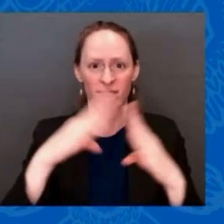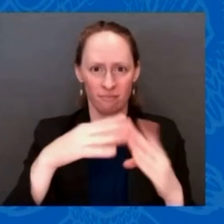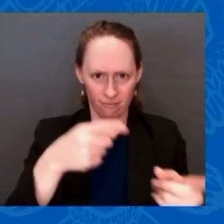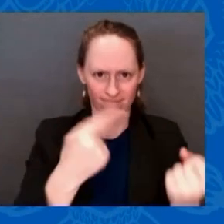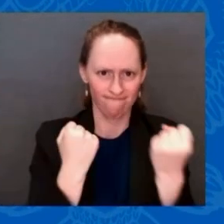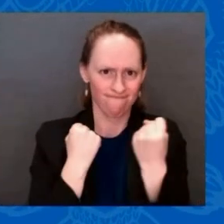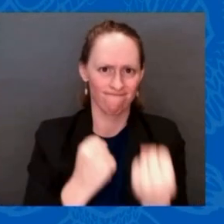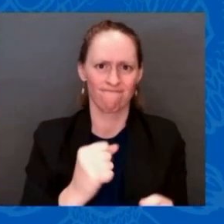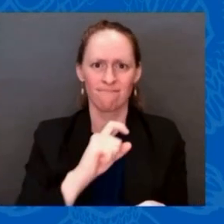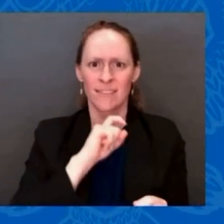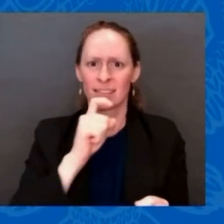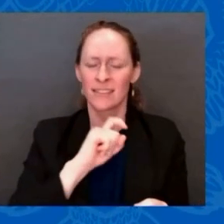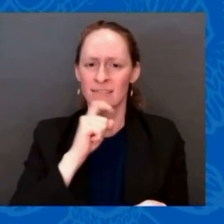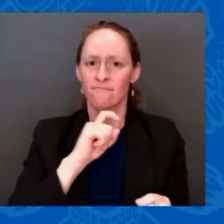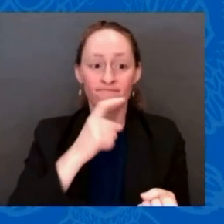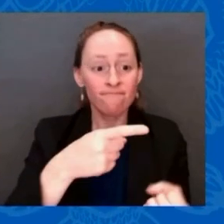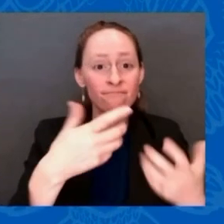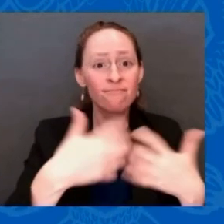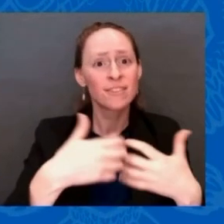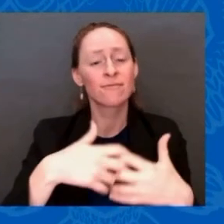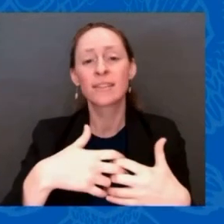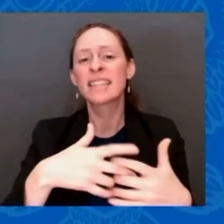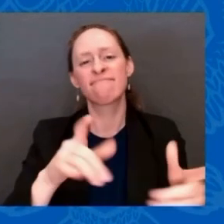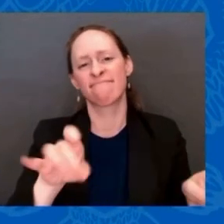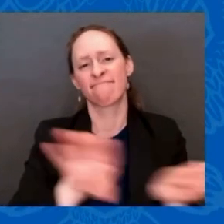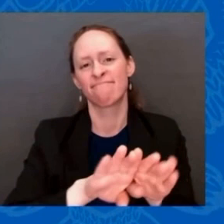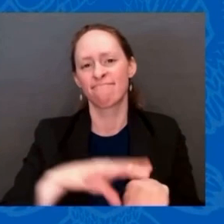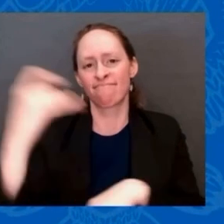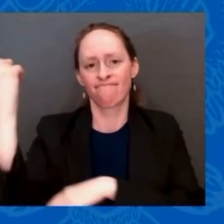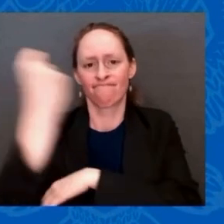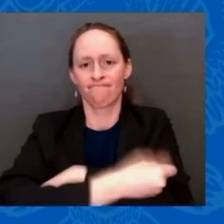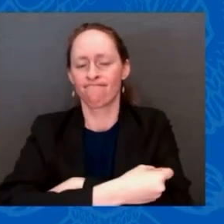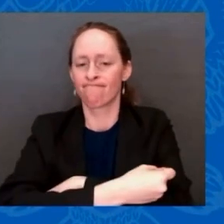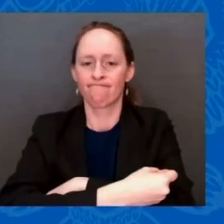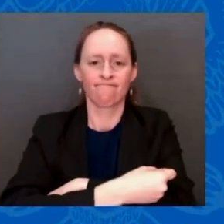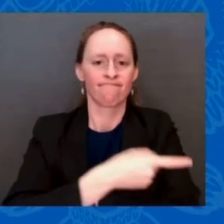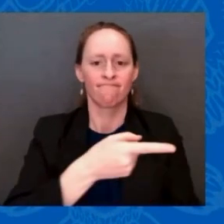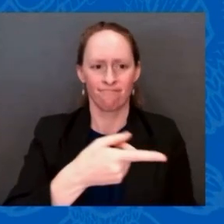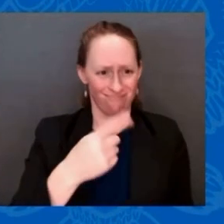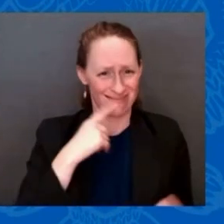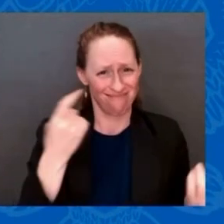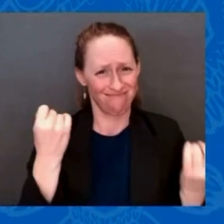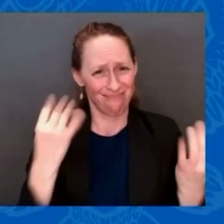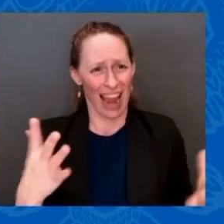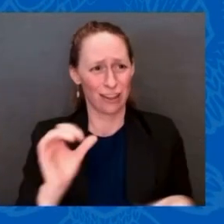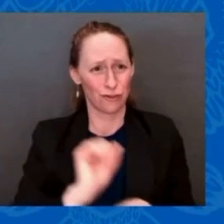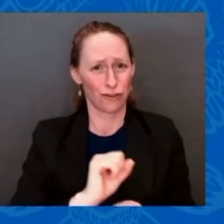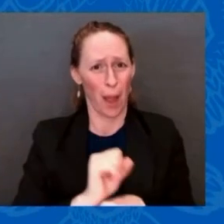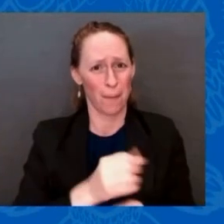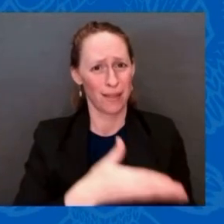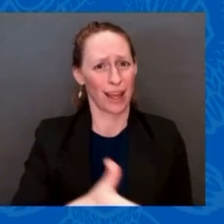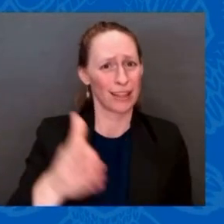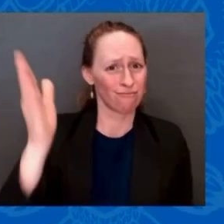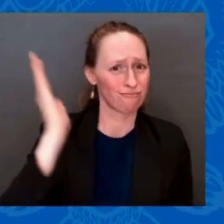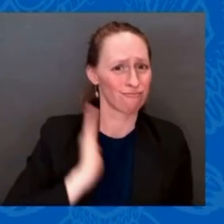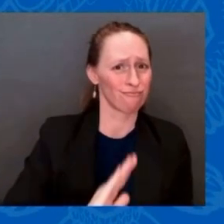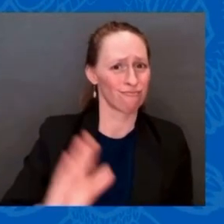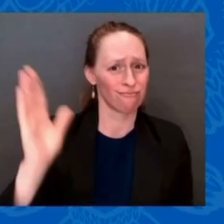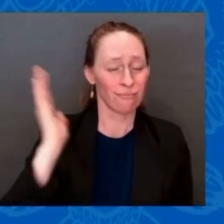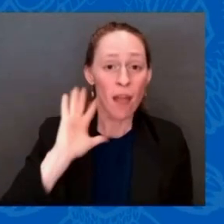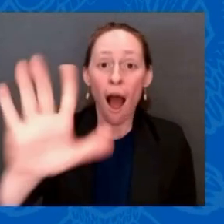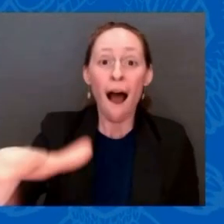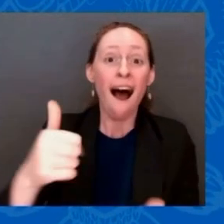good-paying jobs. They were lost. But today, with the help of the Inflation Reduction Act, a new plant's being